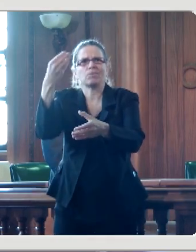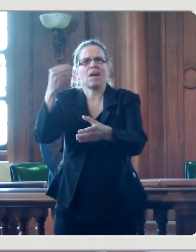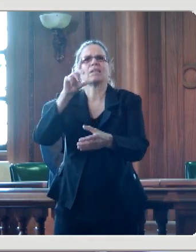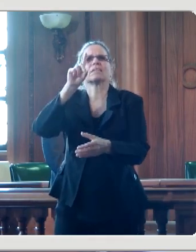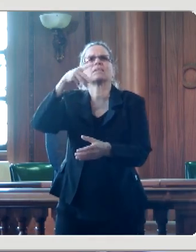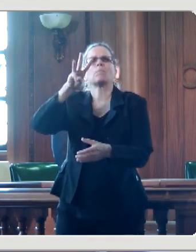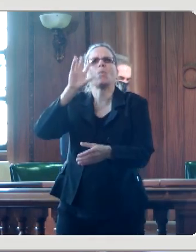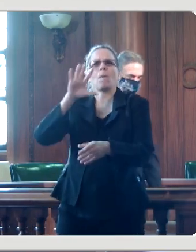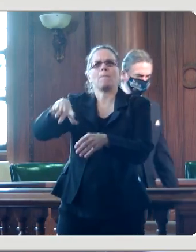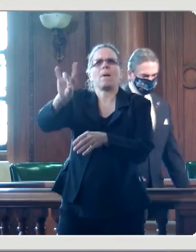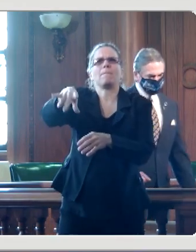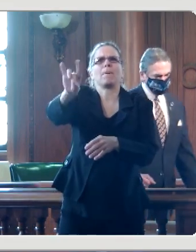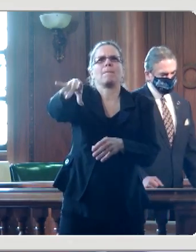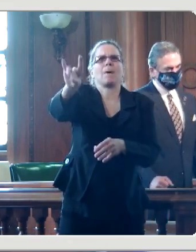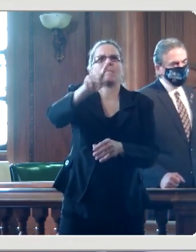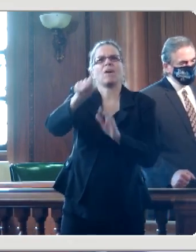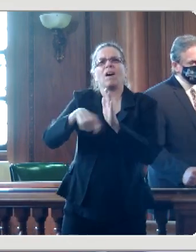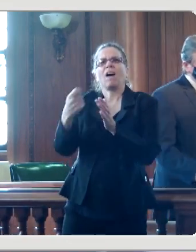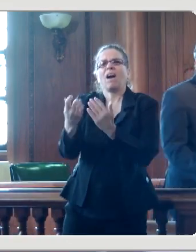week.